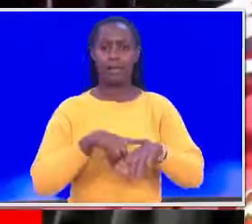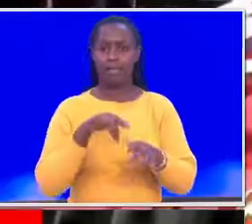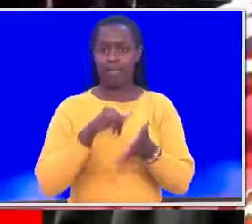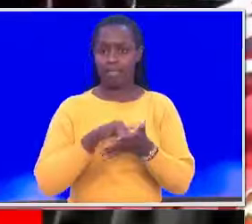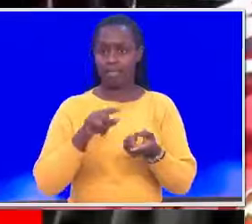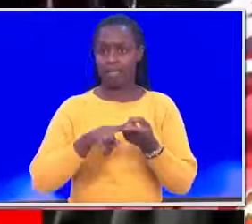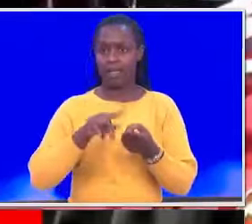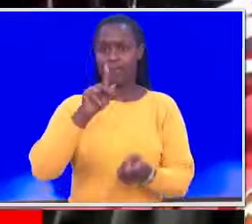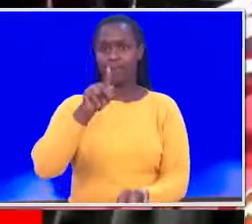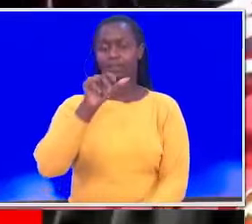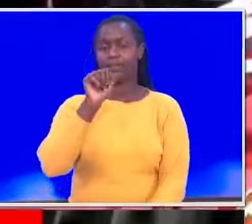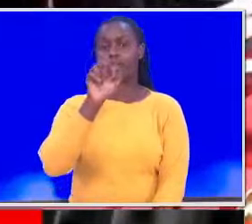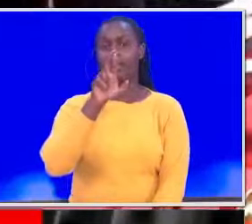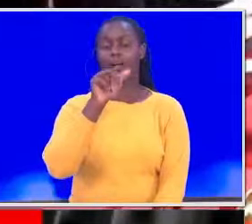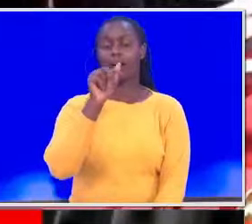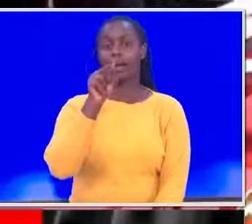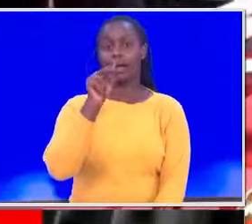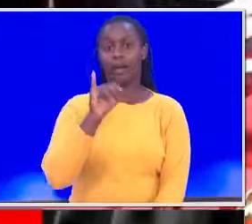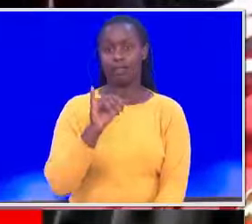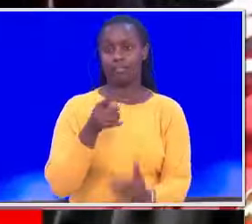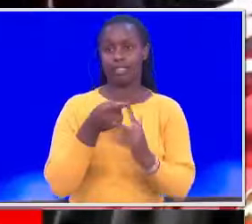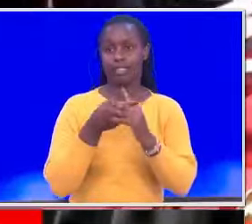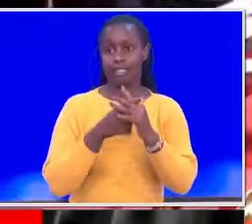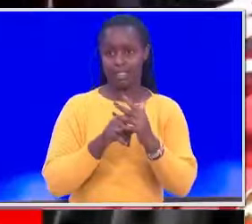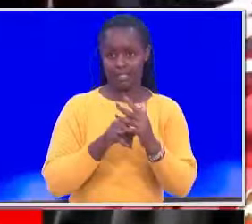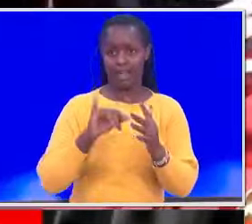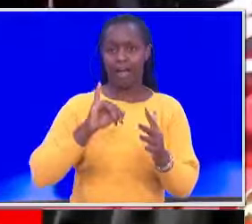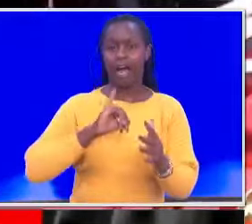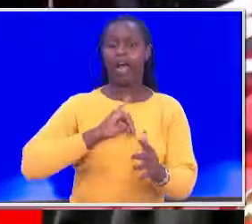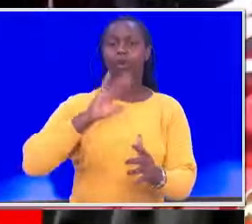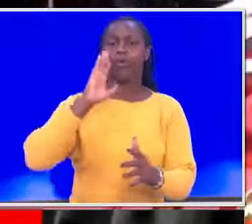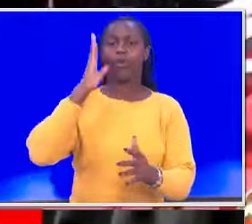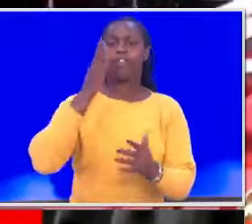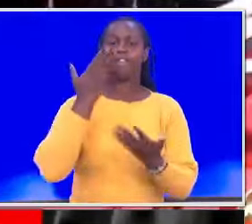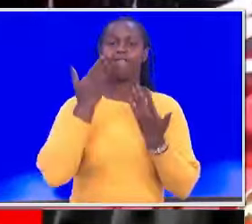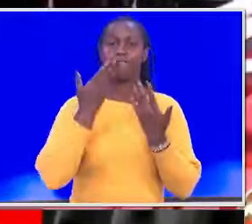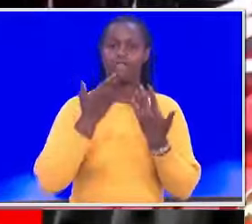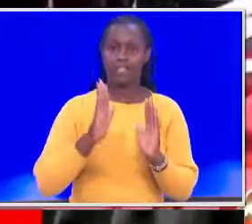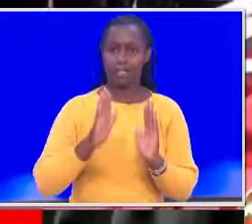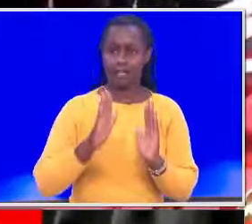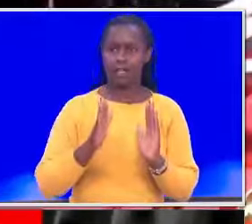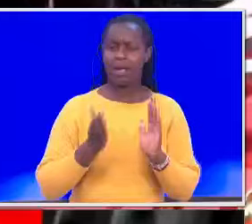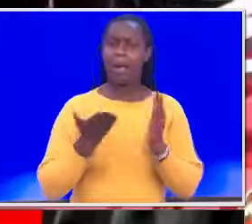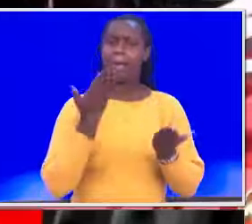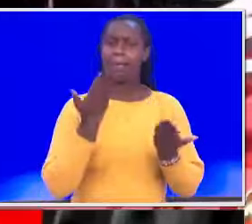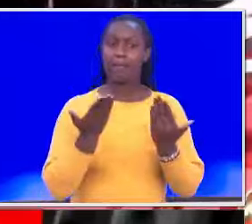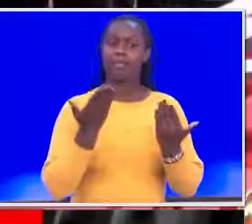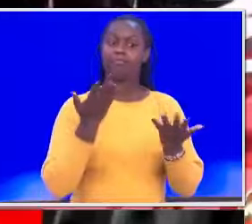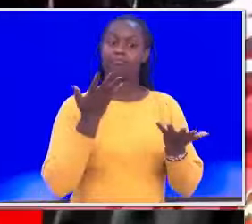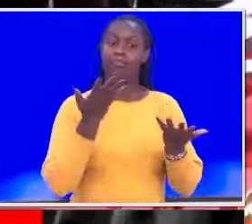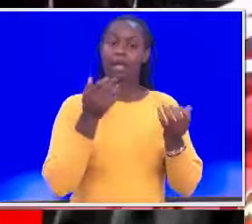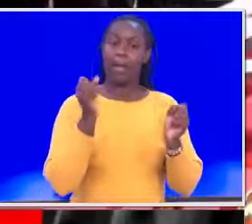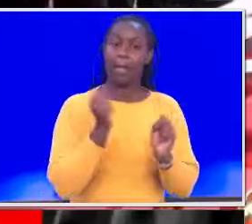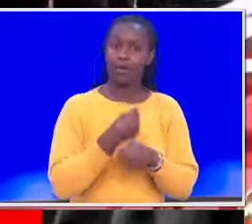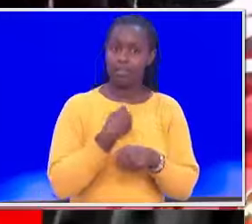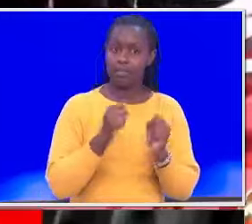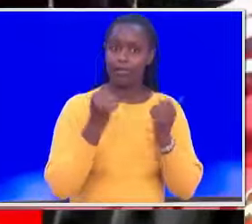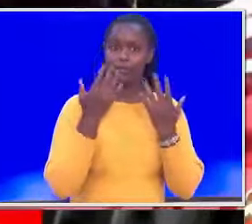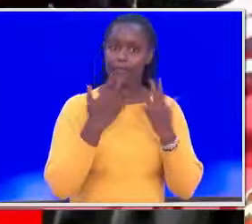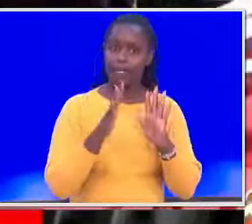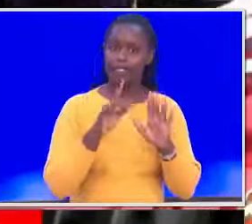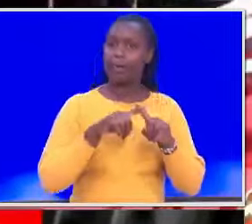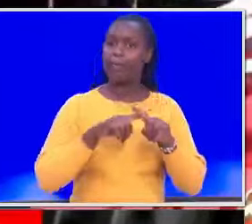Karangi started that or that side, I will finish it. He may not be the one to finish it, but all of